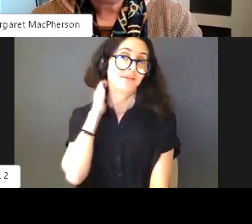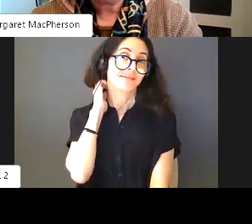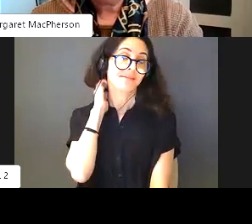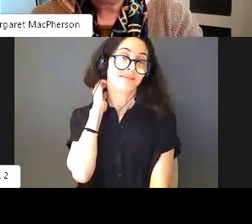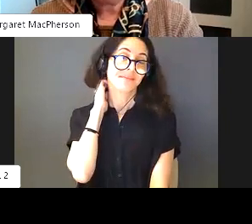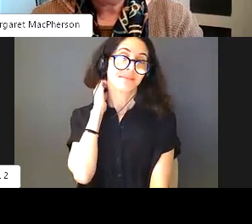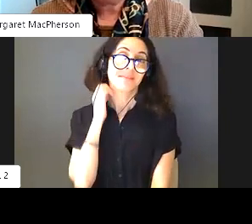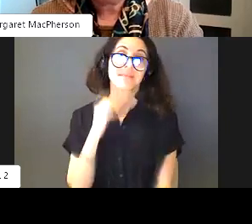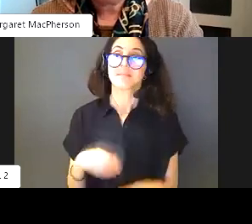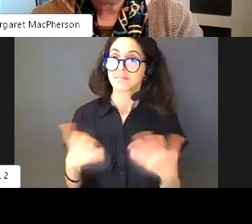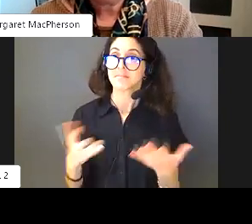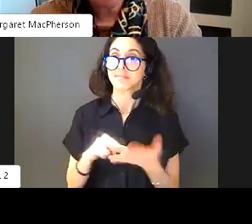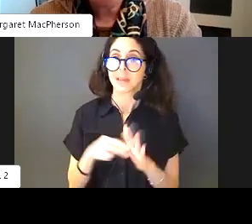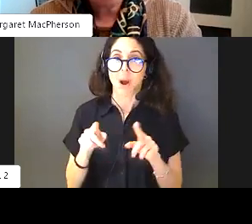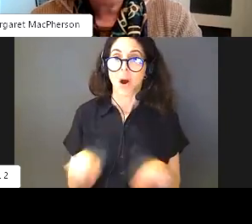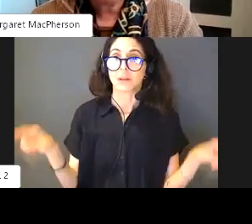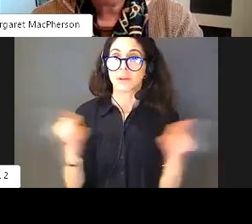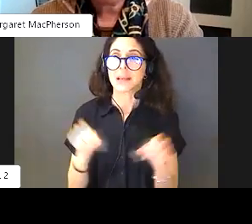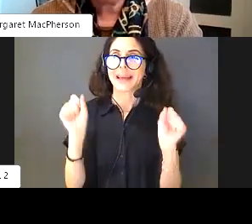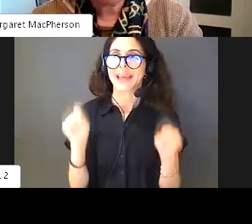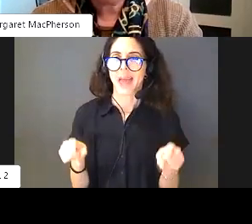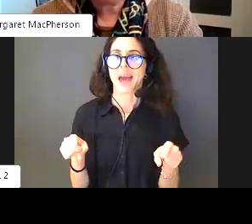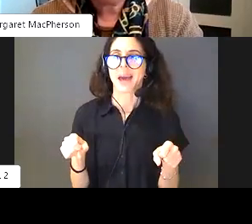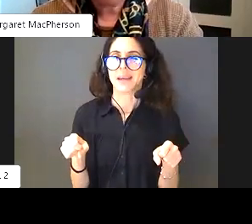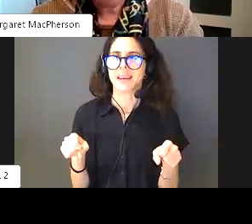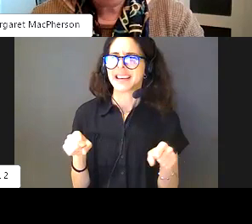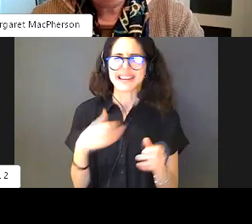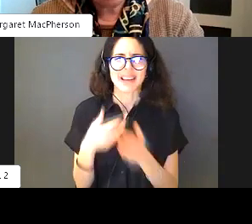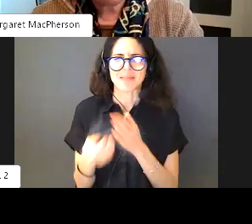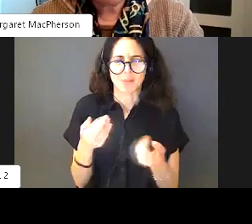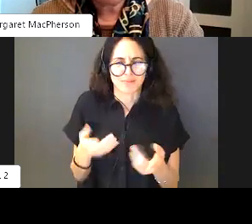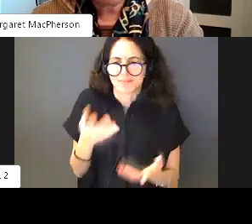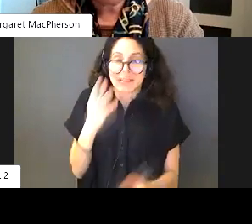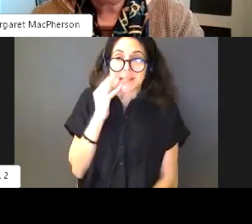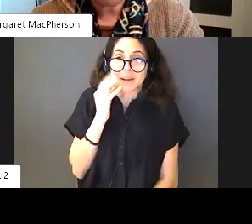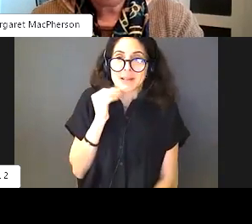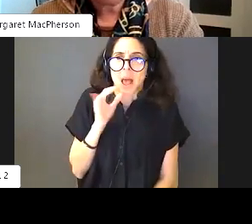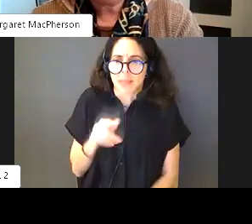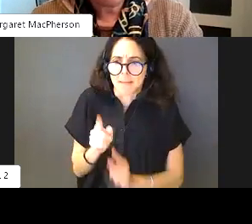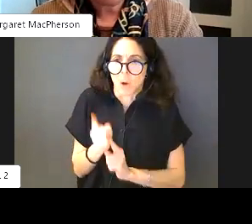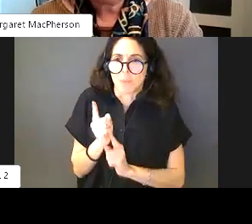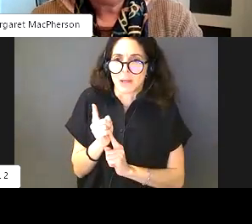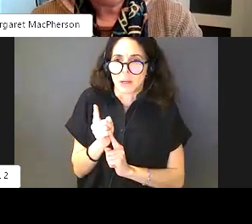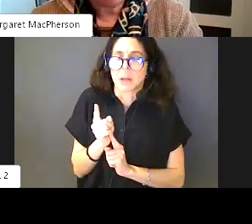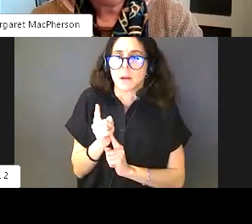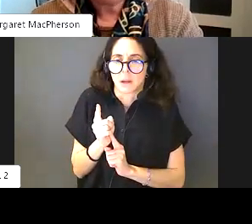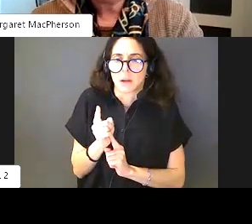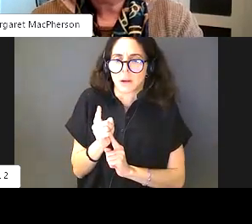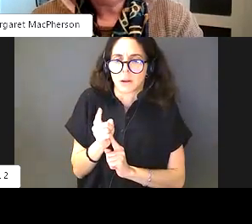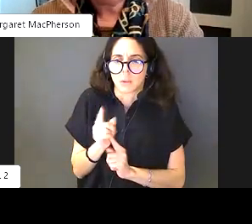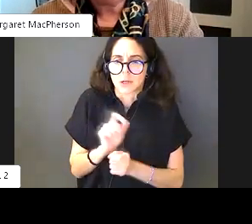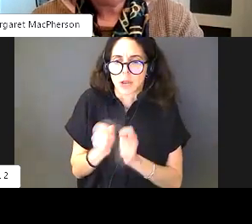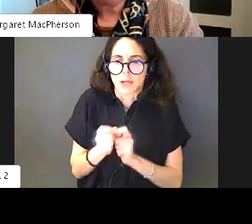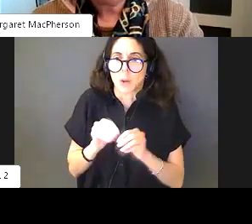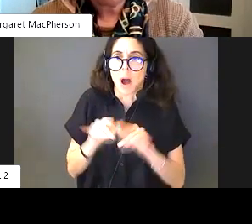have the ability to make choices in the moment that lean into the kind of change that we want, which